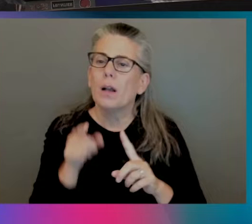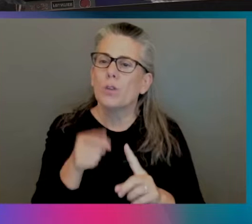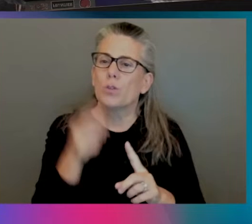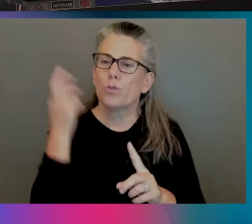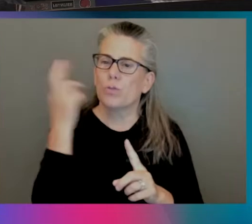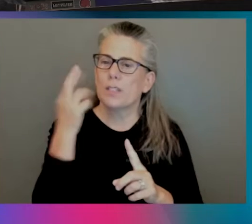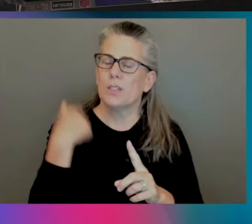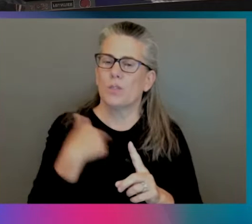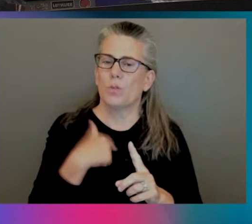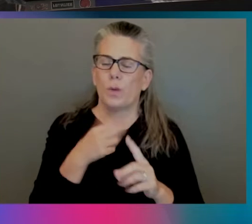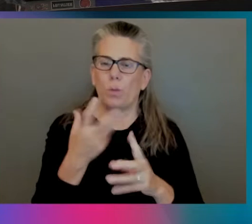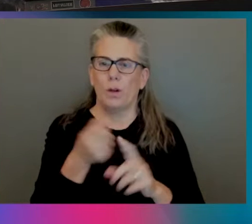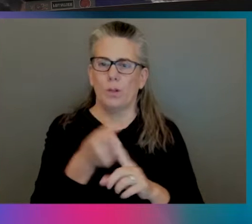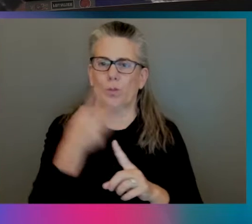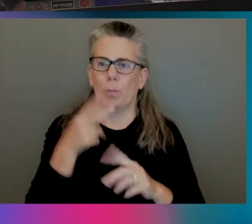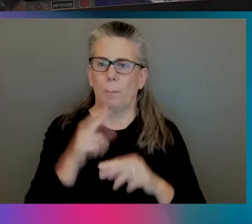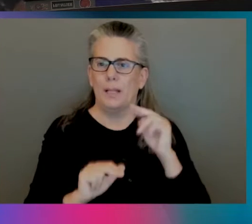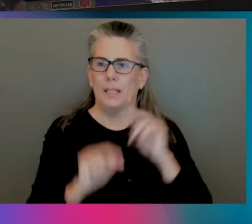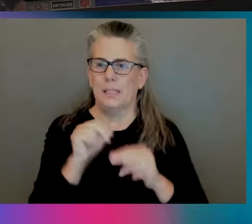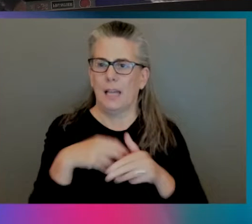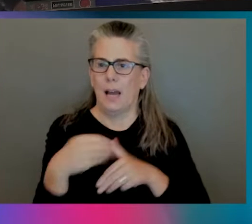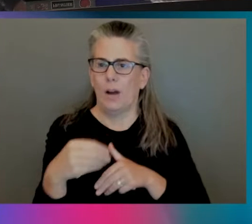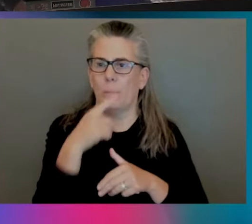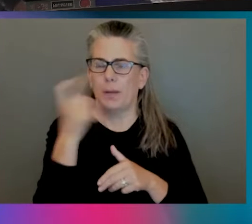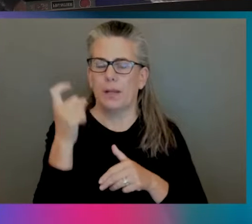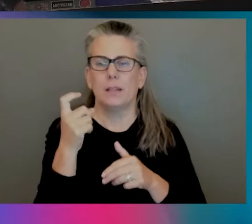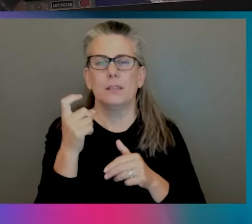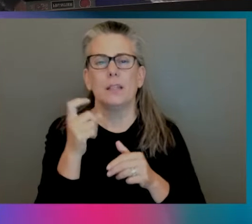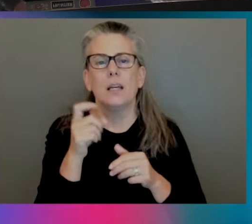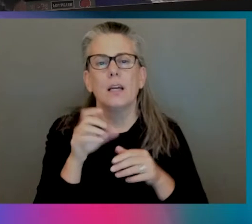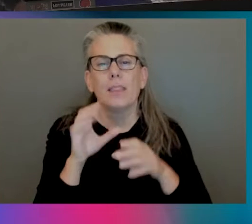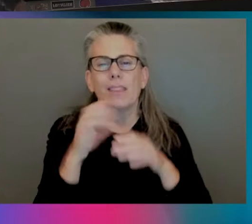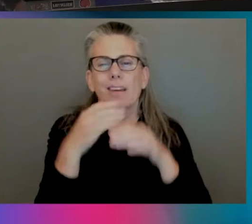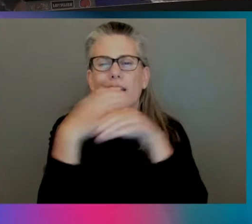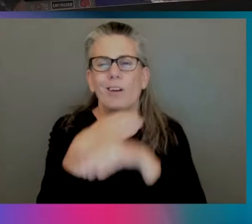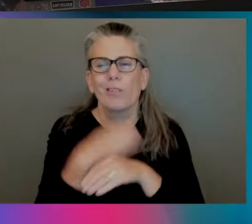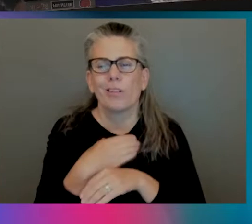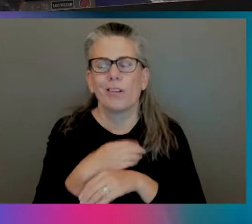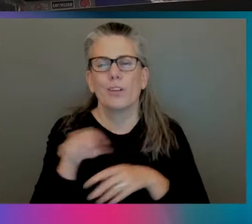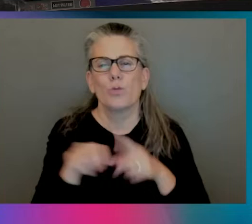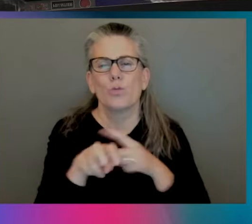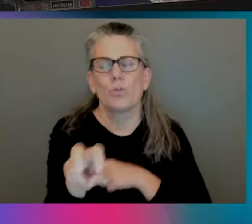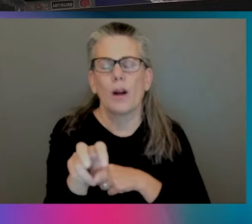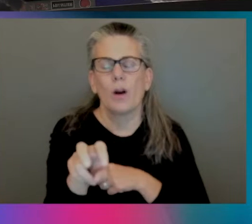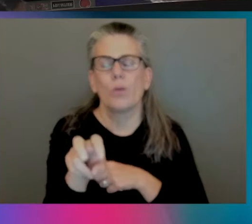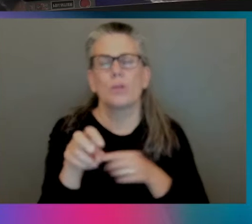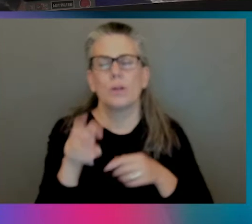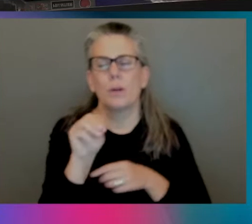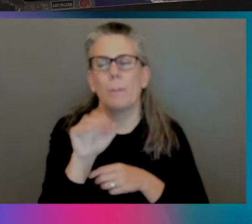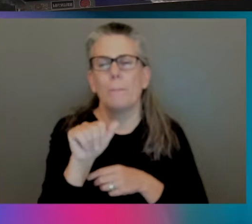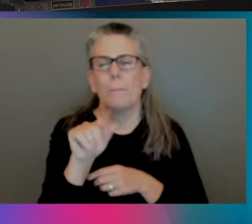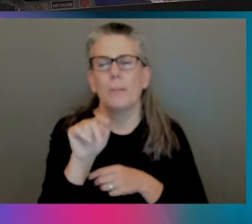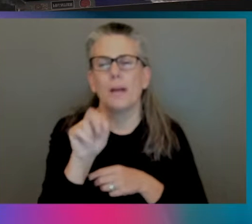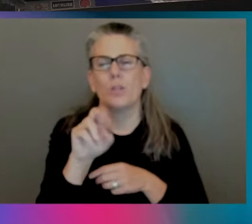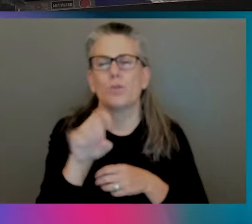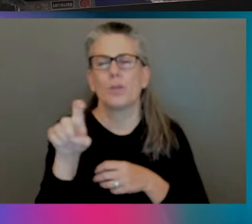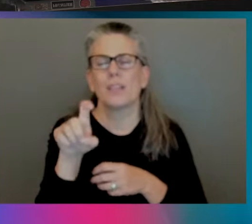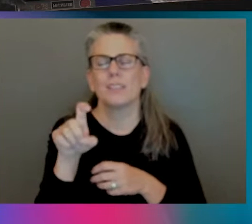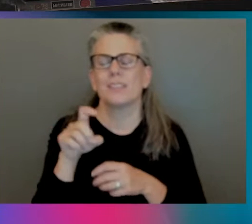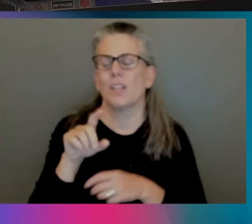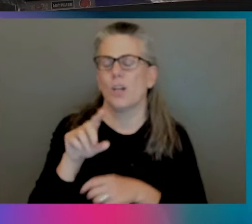was the release of the Calculate Route Matrix API from Amazon Location Service in January of